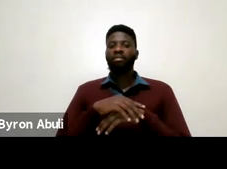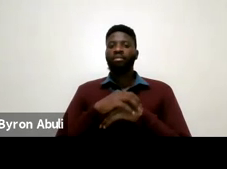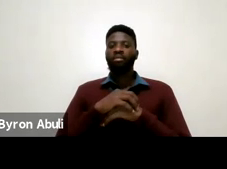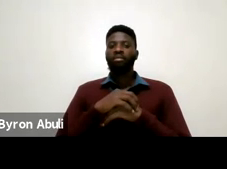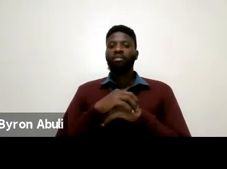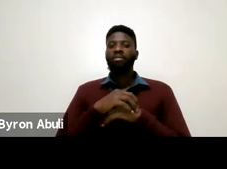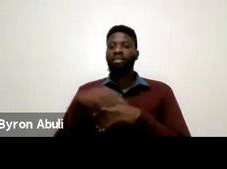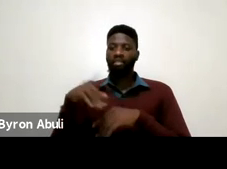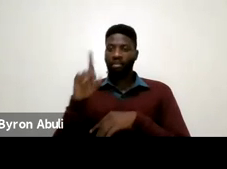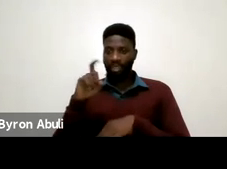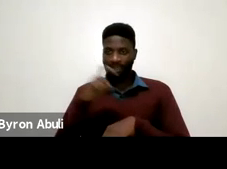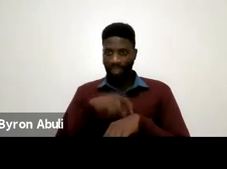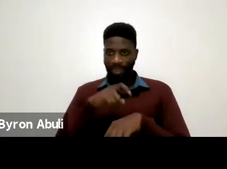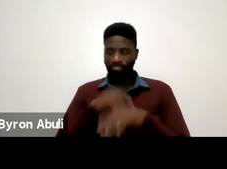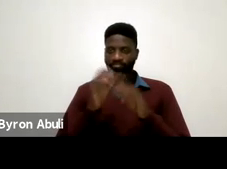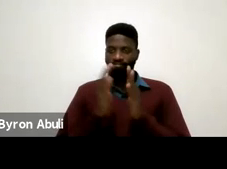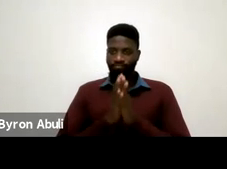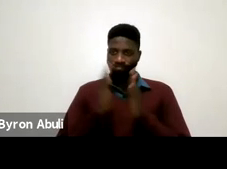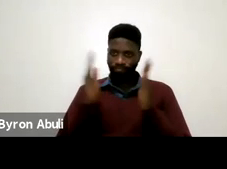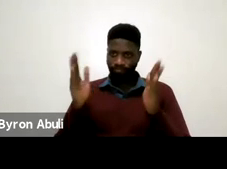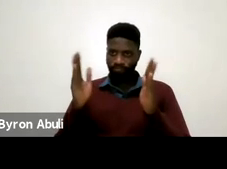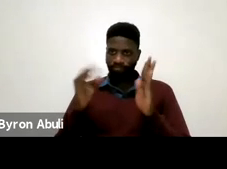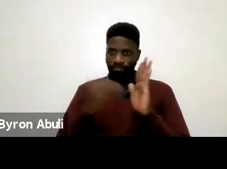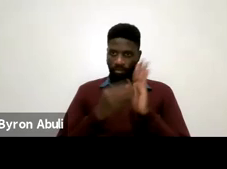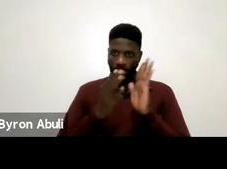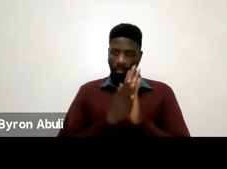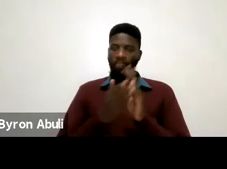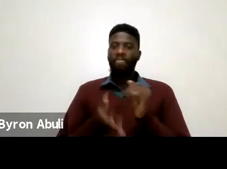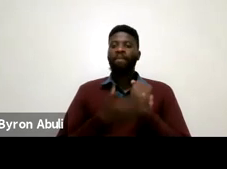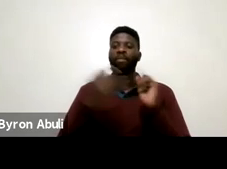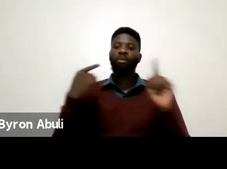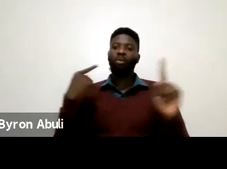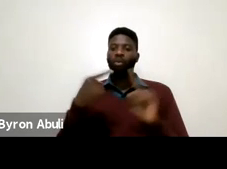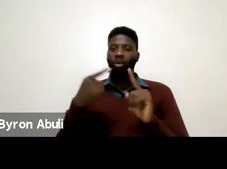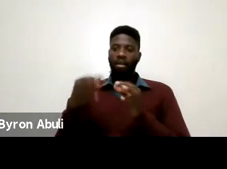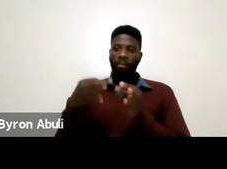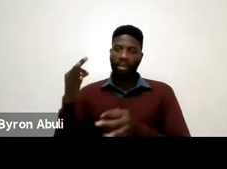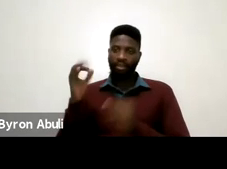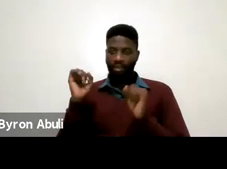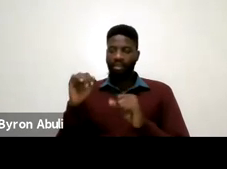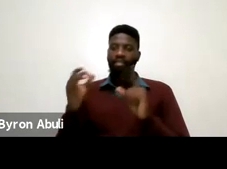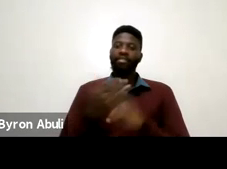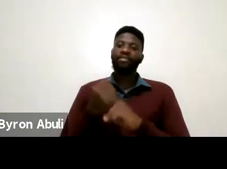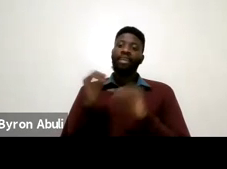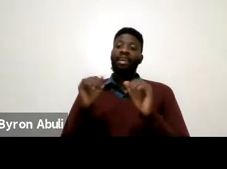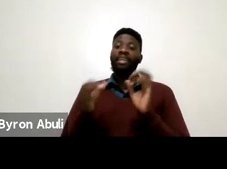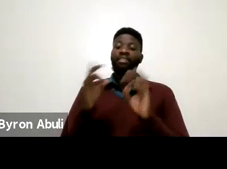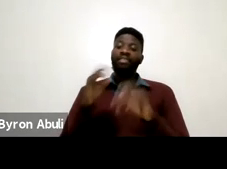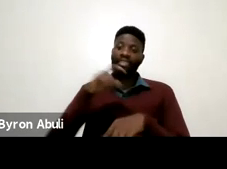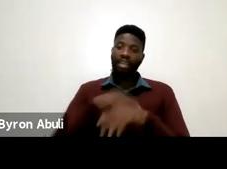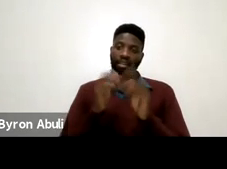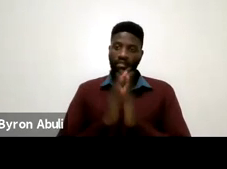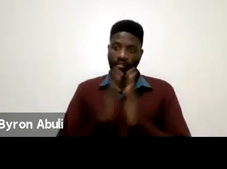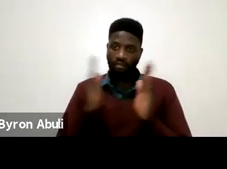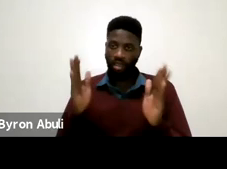Setting a time frame, of course, will make the goal measurable, achievable, and attainable. So if you cannot set time frame, then